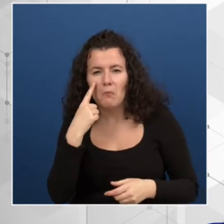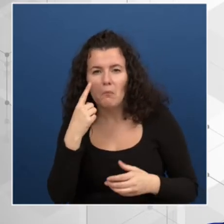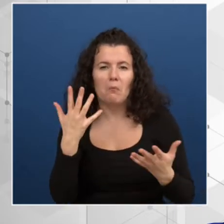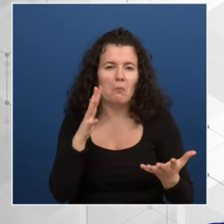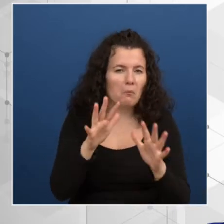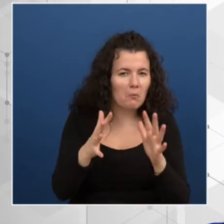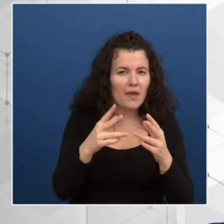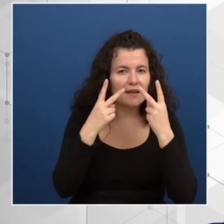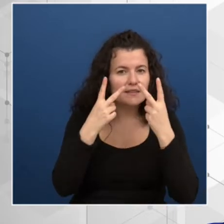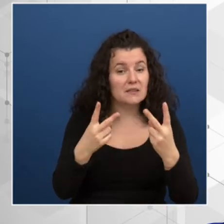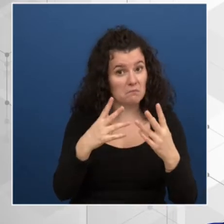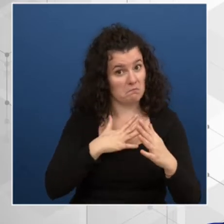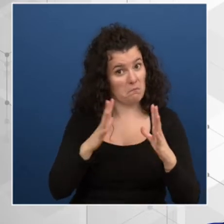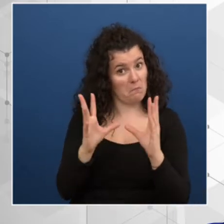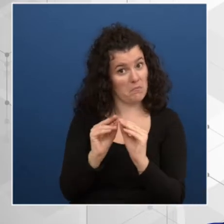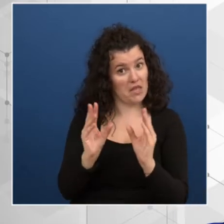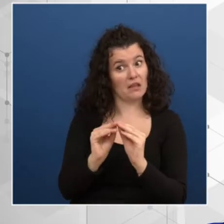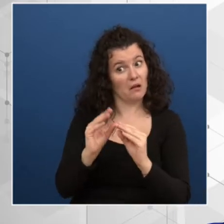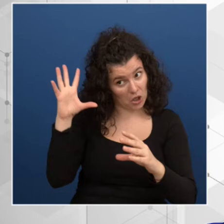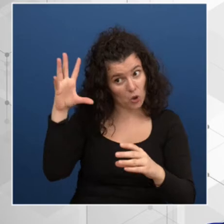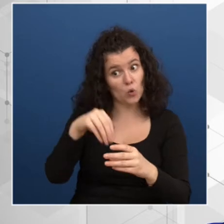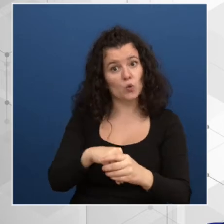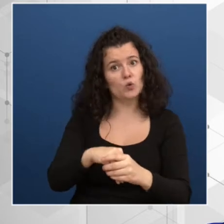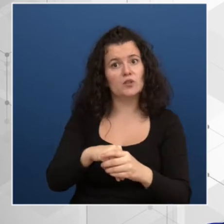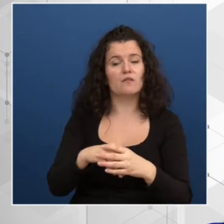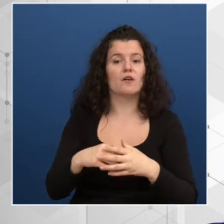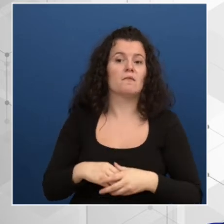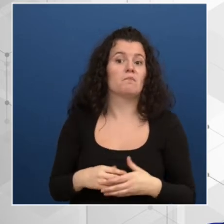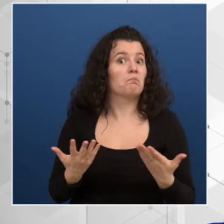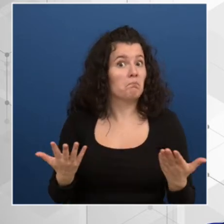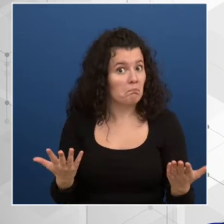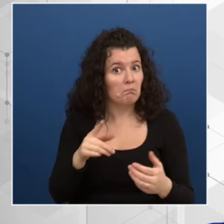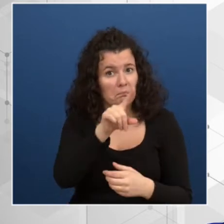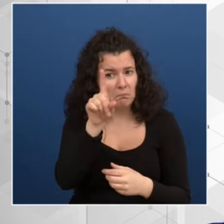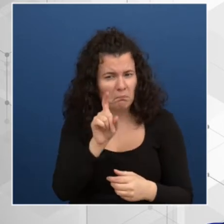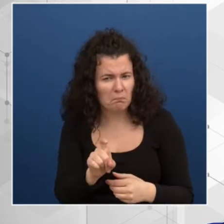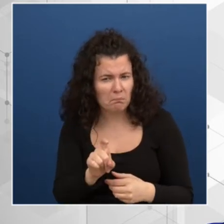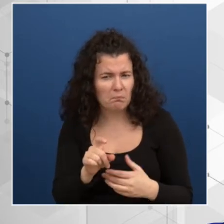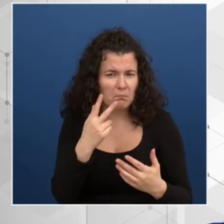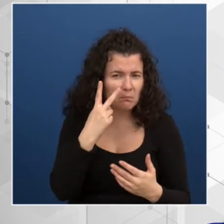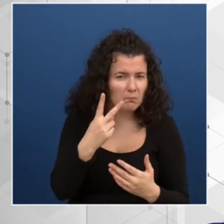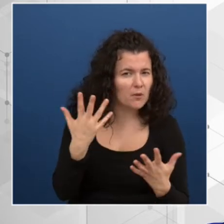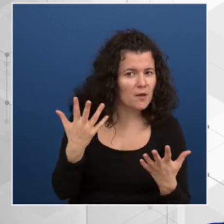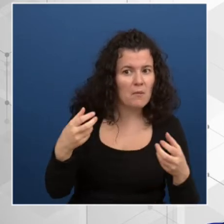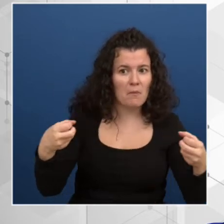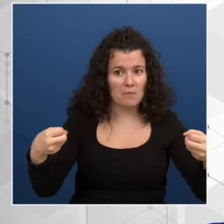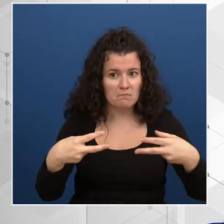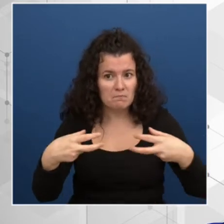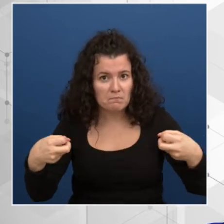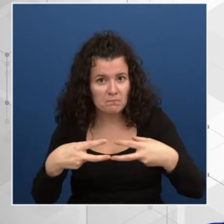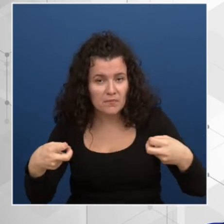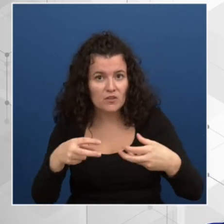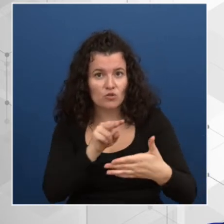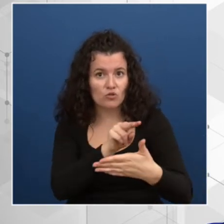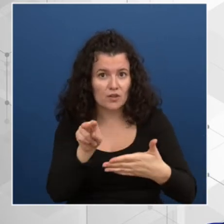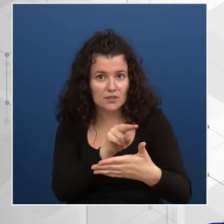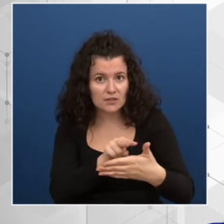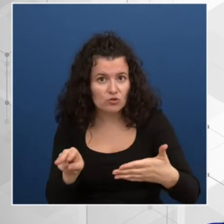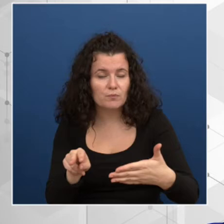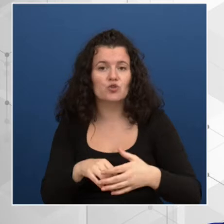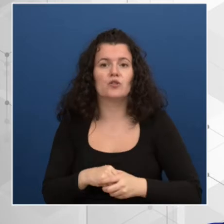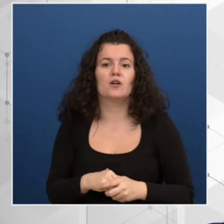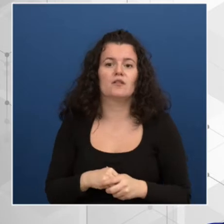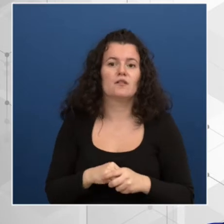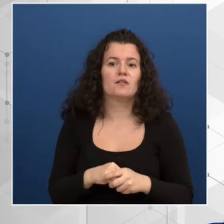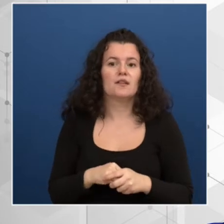meetings are. So try then extending to PowerPoint Live, having more transcription. And then tell people the features in your meeting that they may want